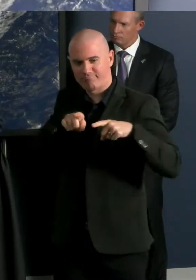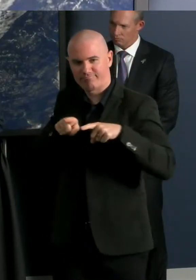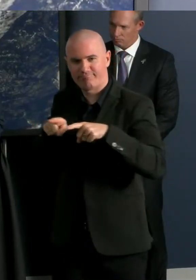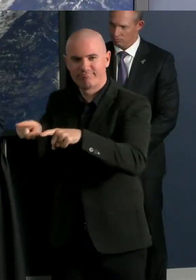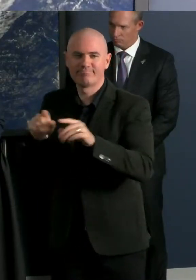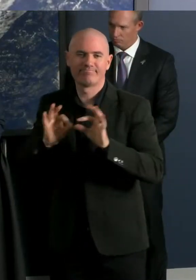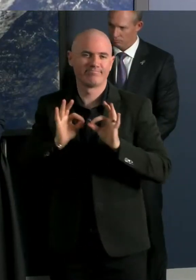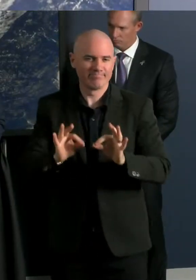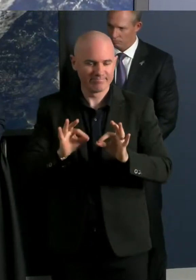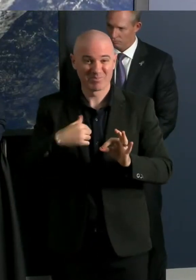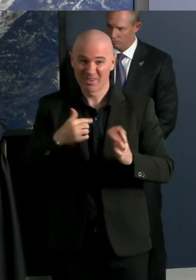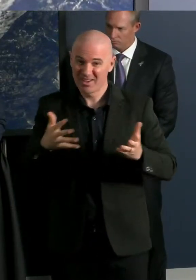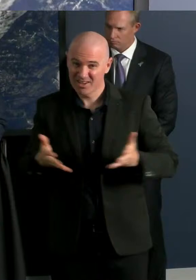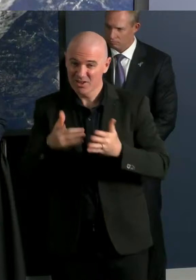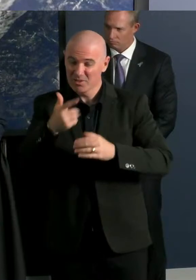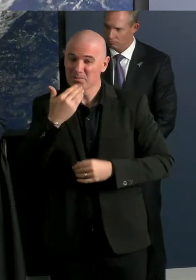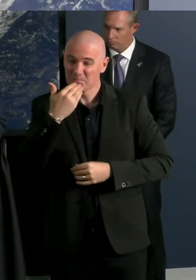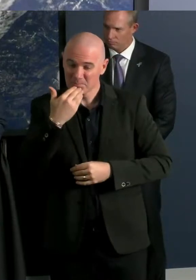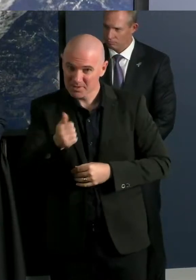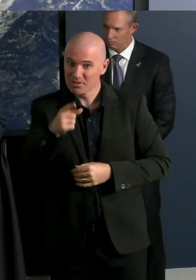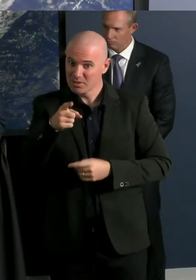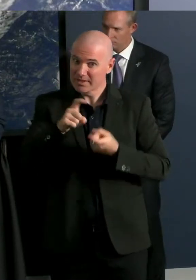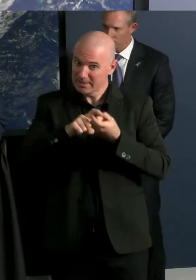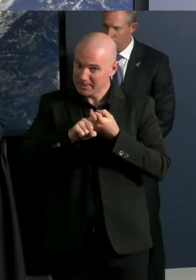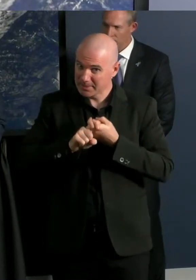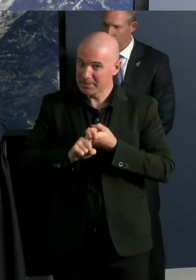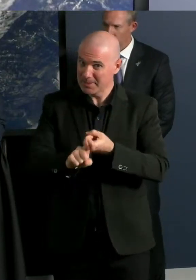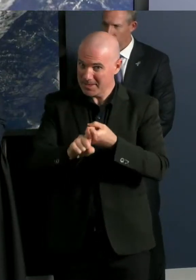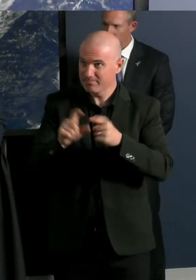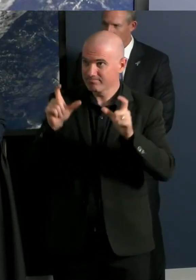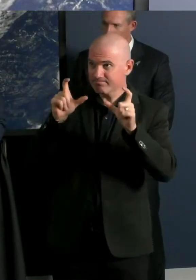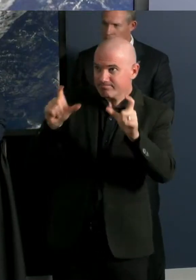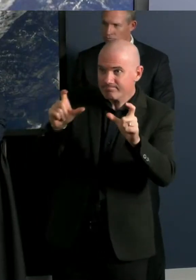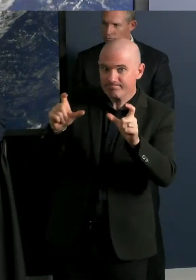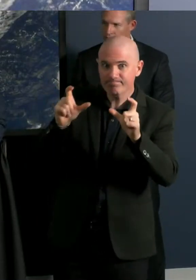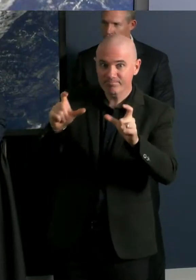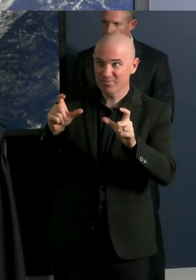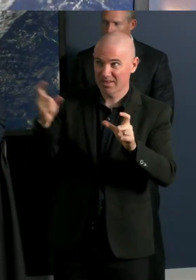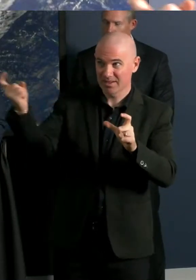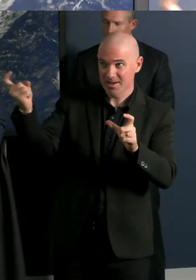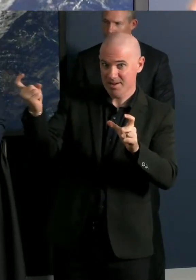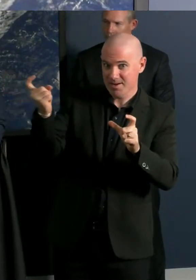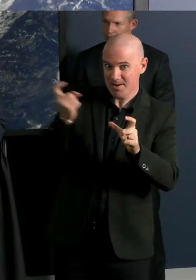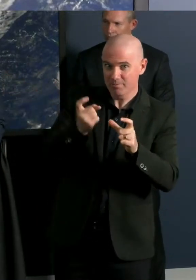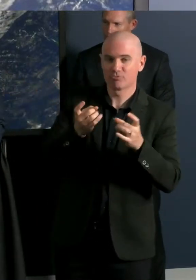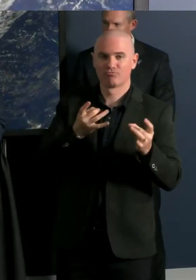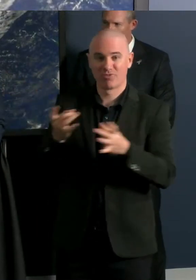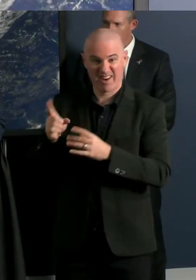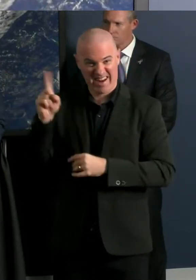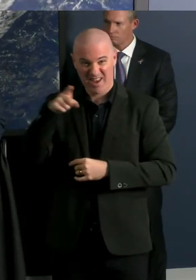vigilance to be carried forward into the crossing. So now's the time to have a plan for